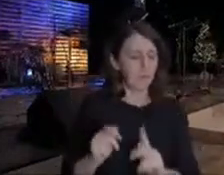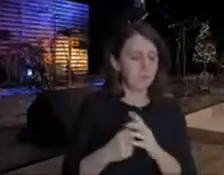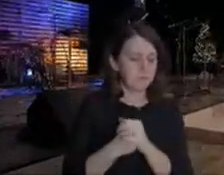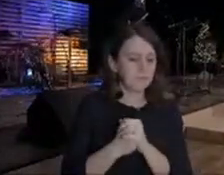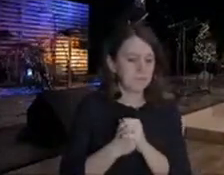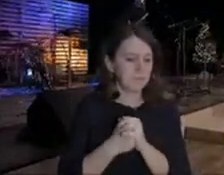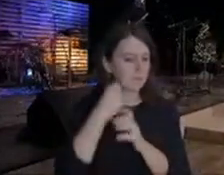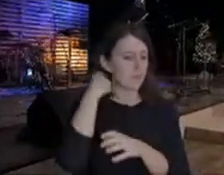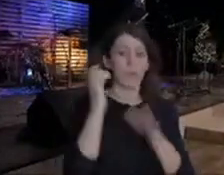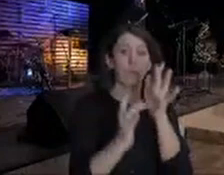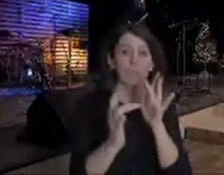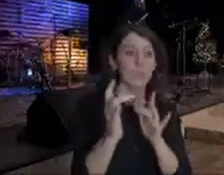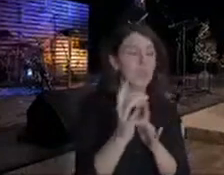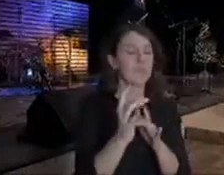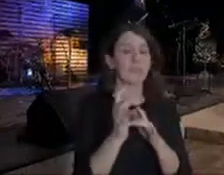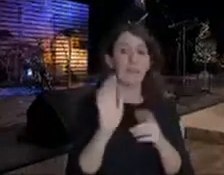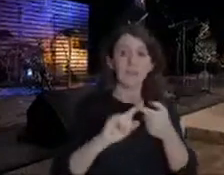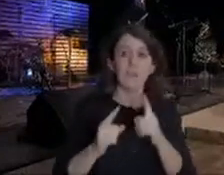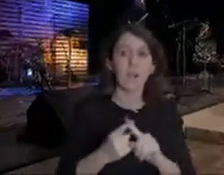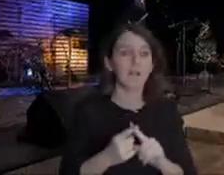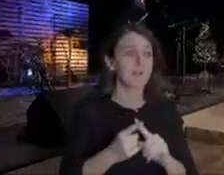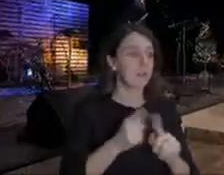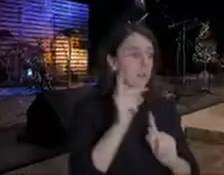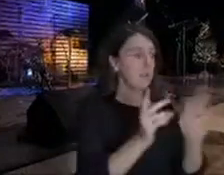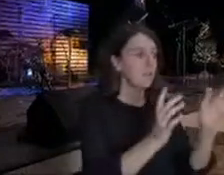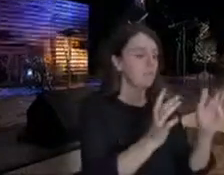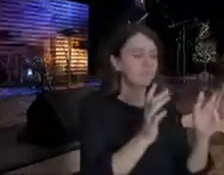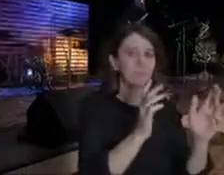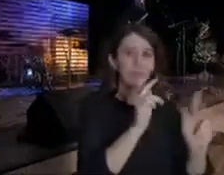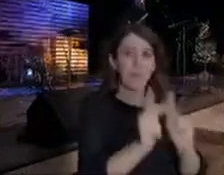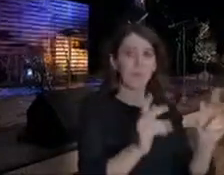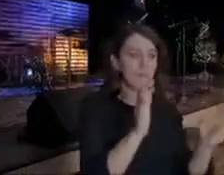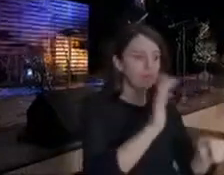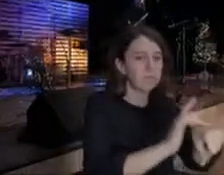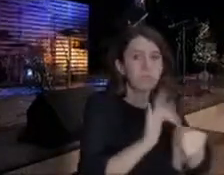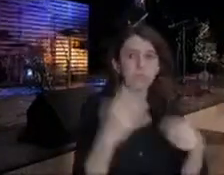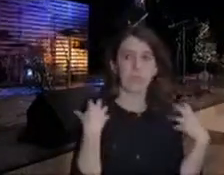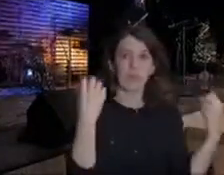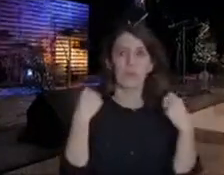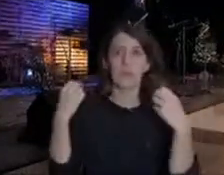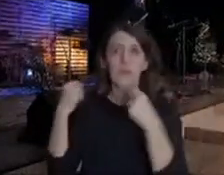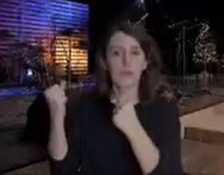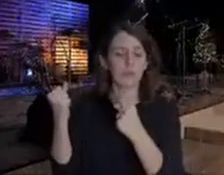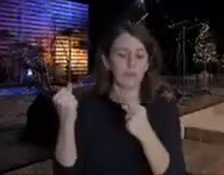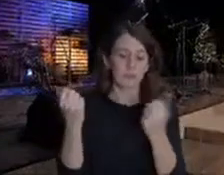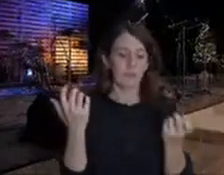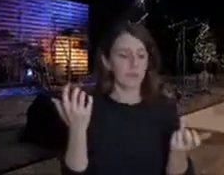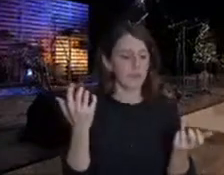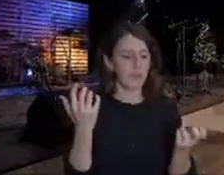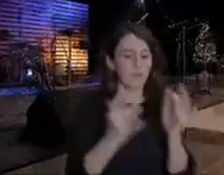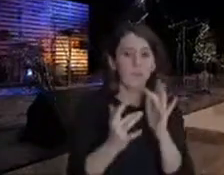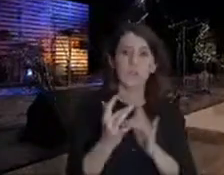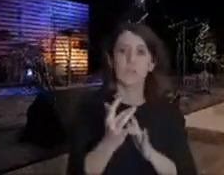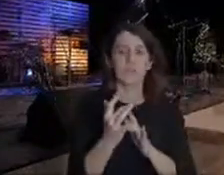it with the people that he healed. You see it with the people that he touched when no one else was willing to touch them. You see this all over Scripture.